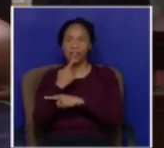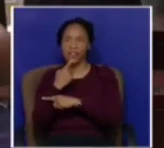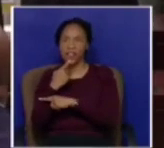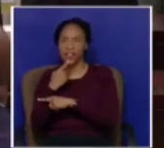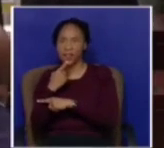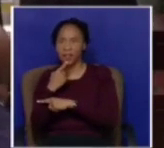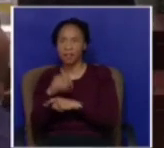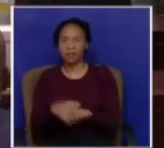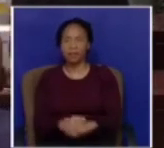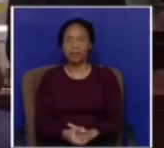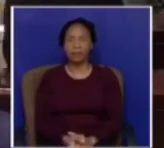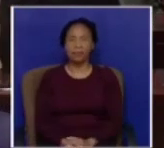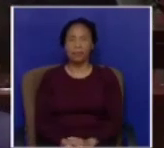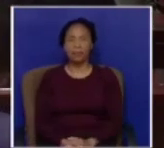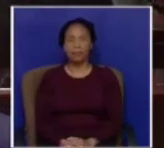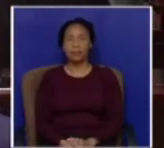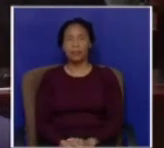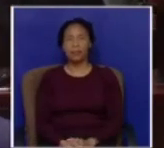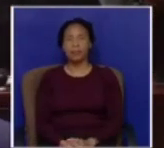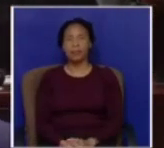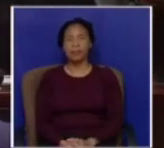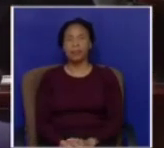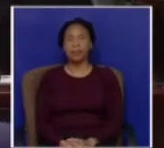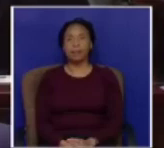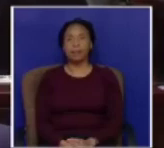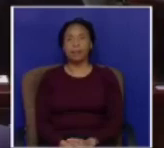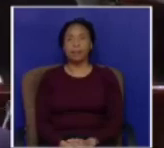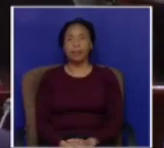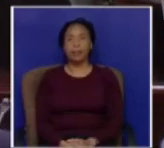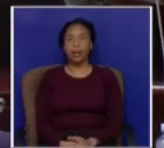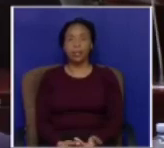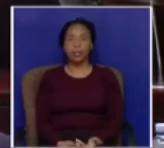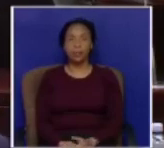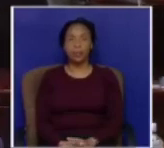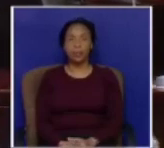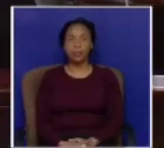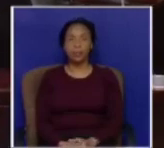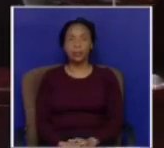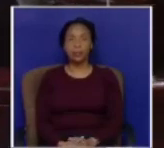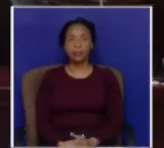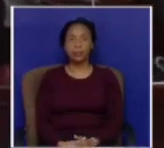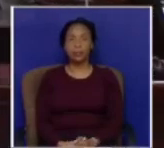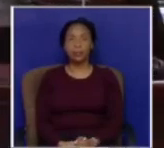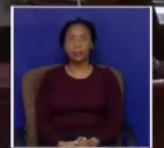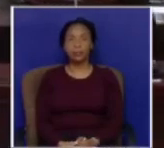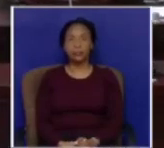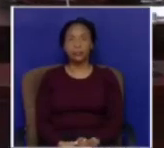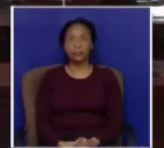I